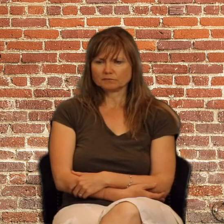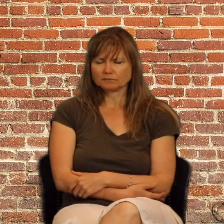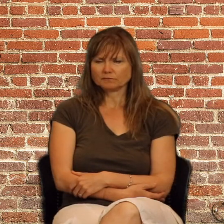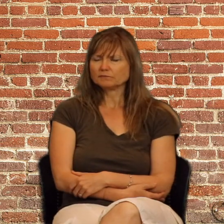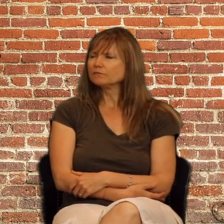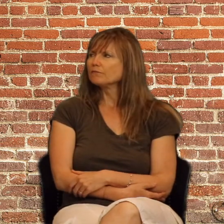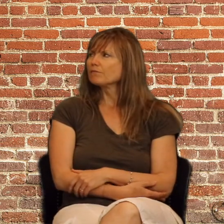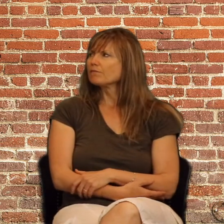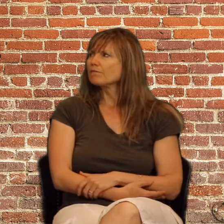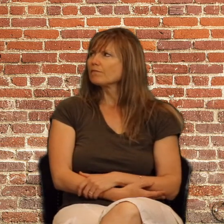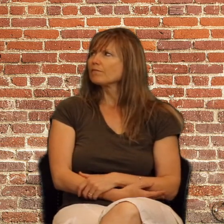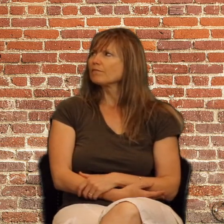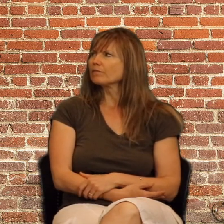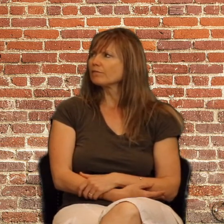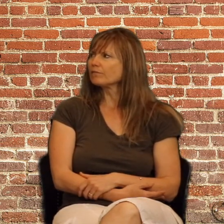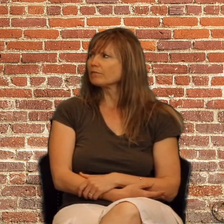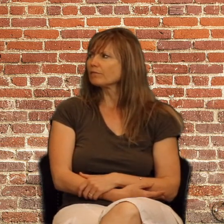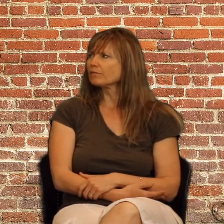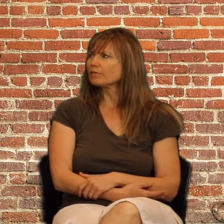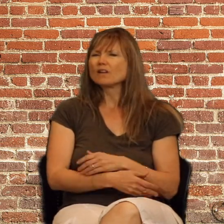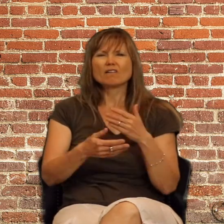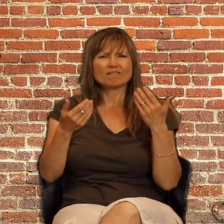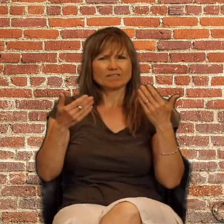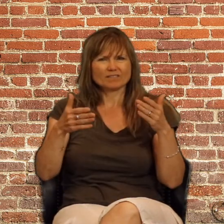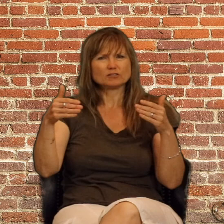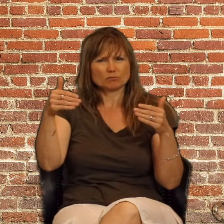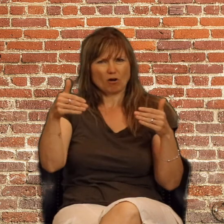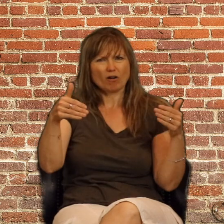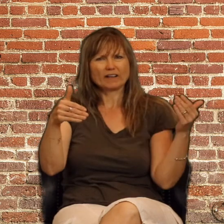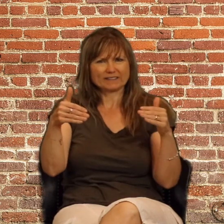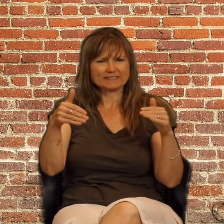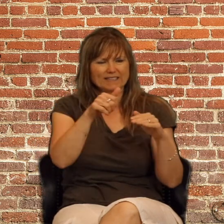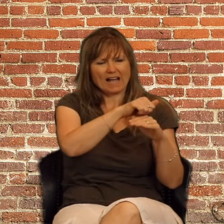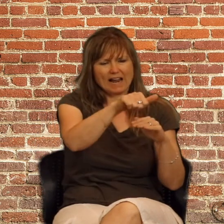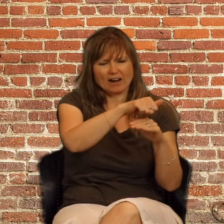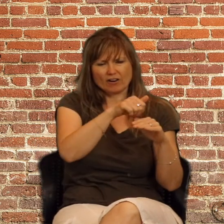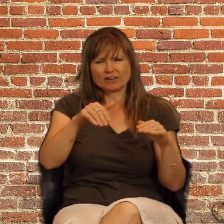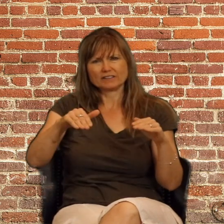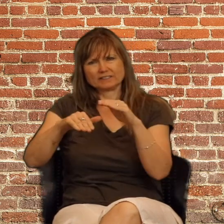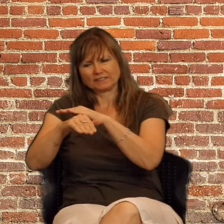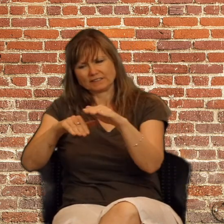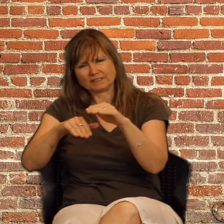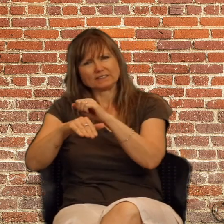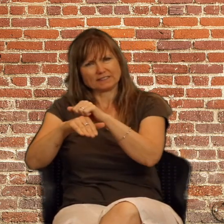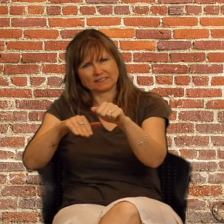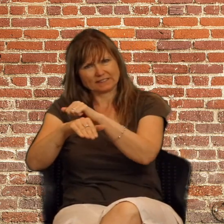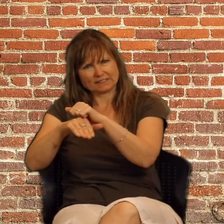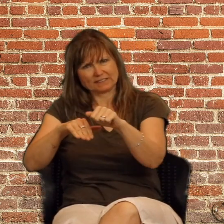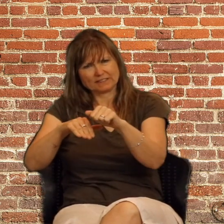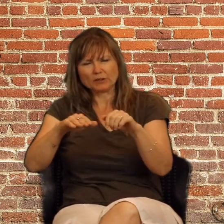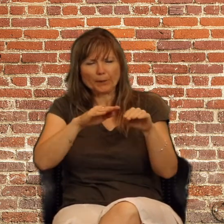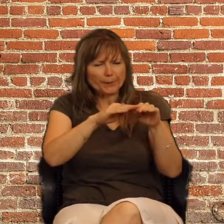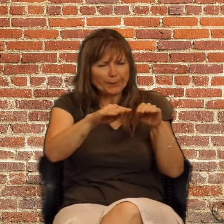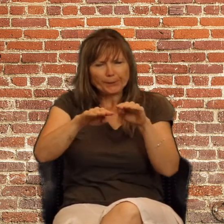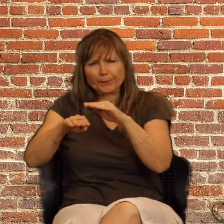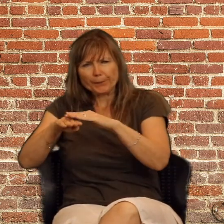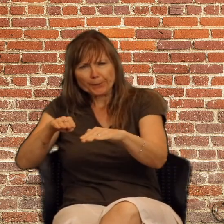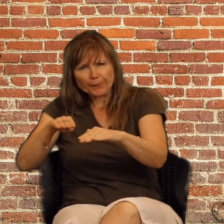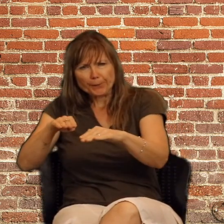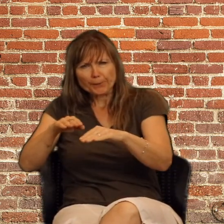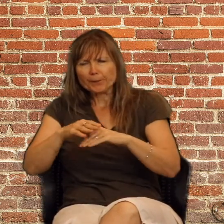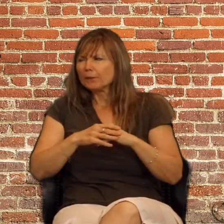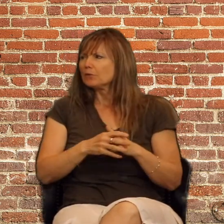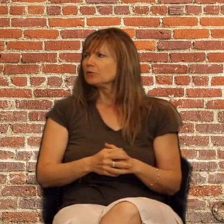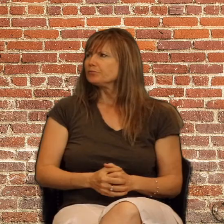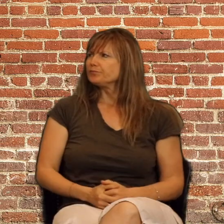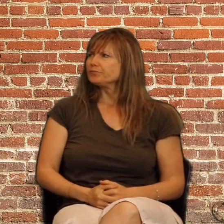Okay, so I ironed my pockets out so that the sides are nice and flat and that my